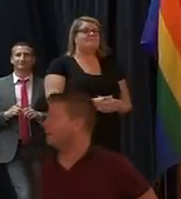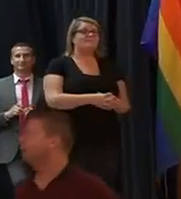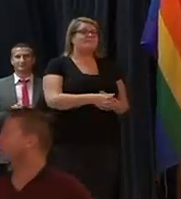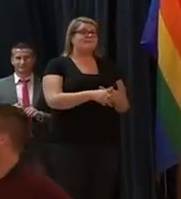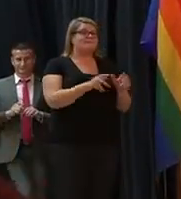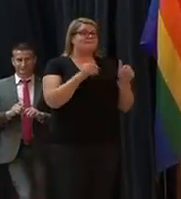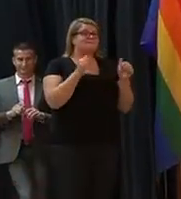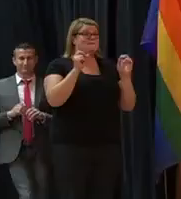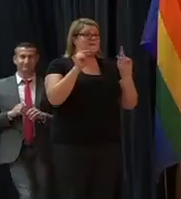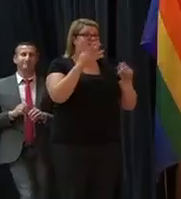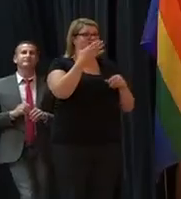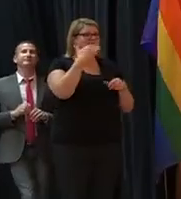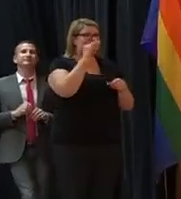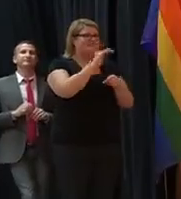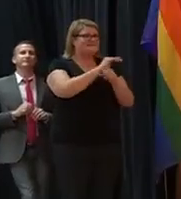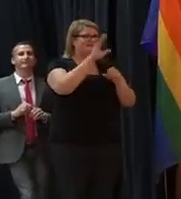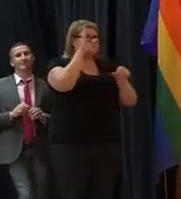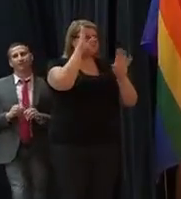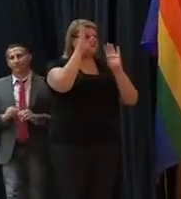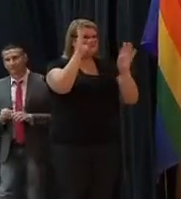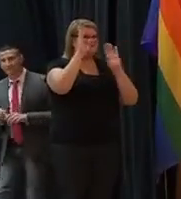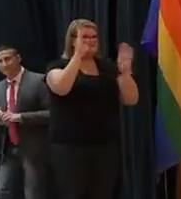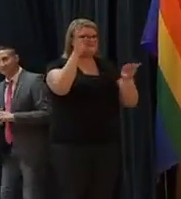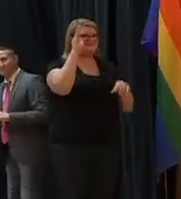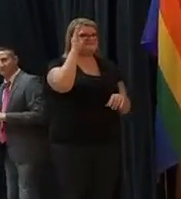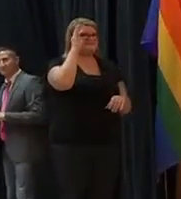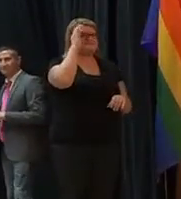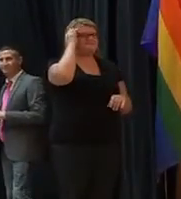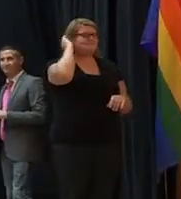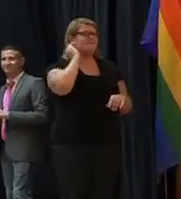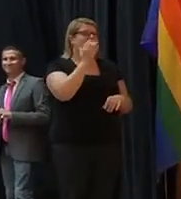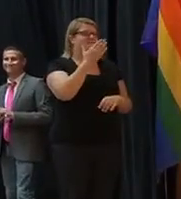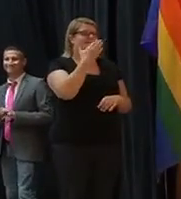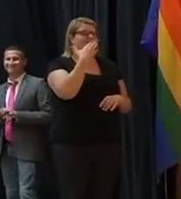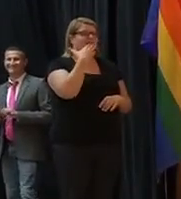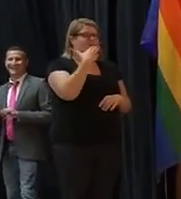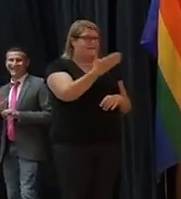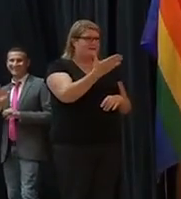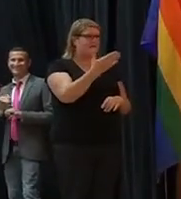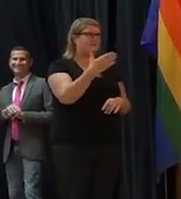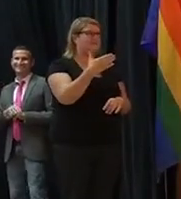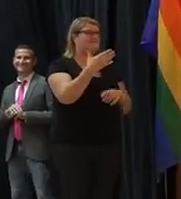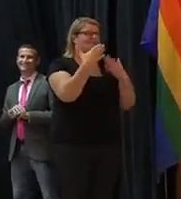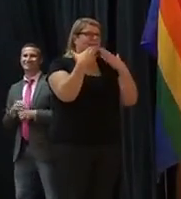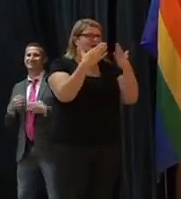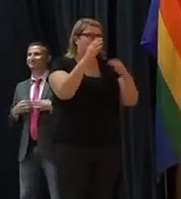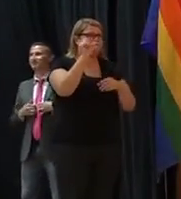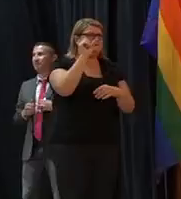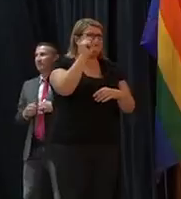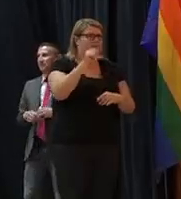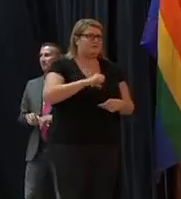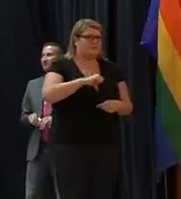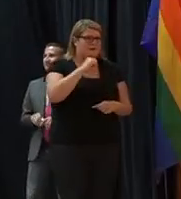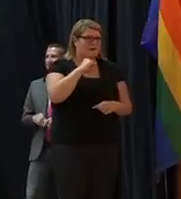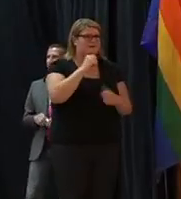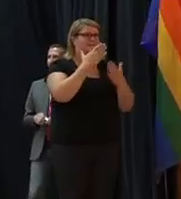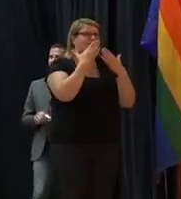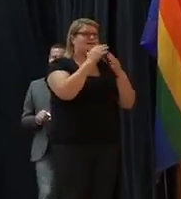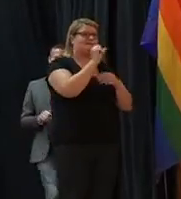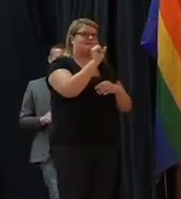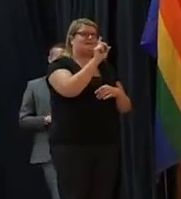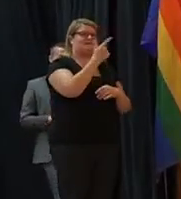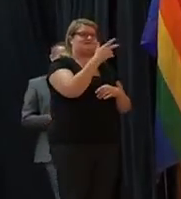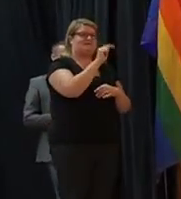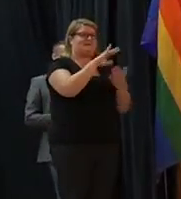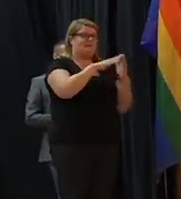All right. Good evening, and thank you. Thank you to San Diego Pride, the San Diego